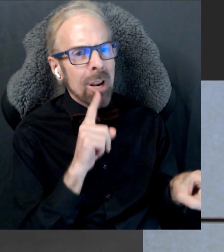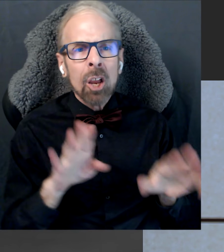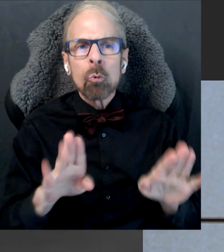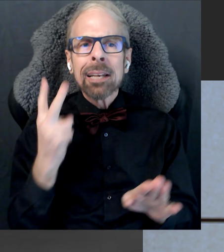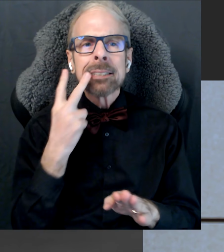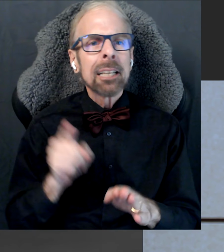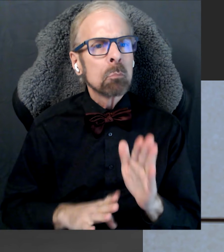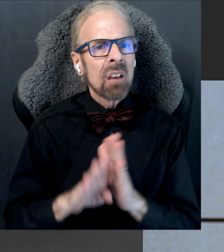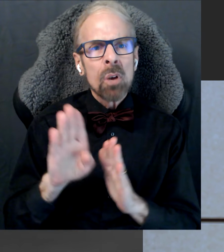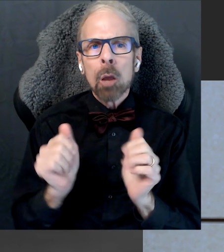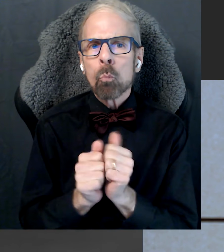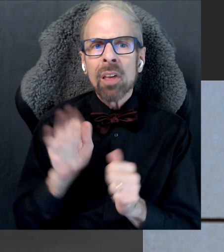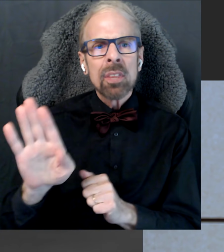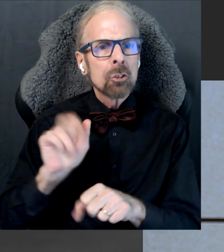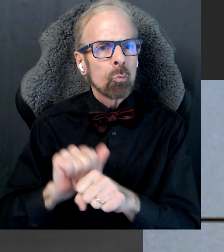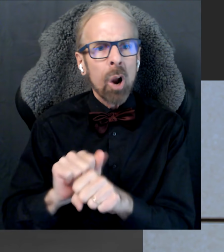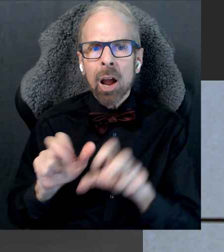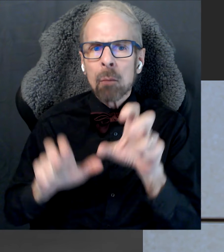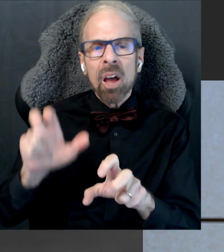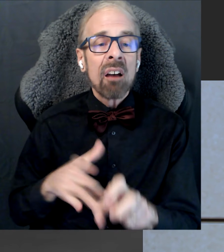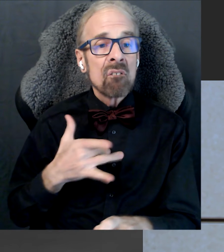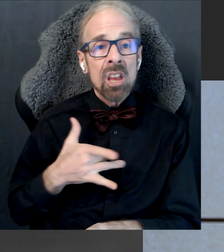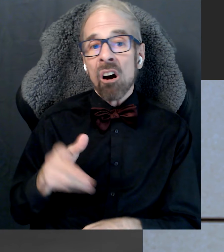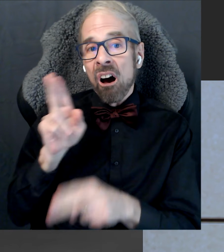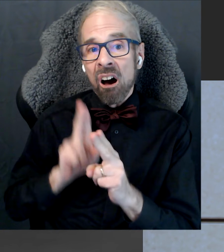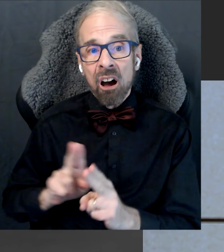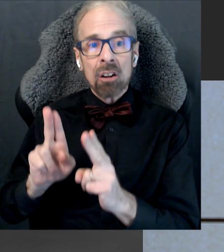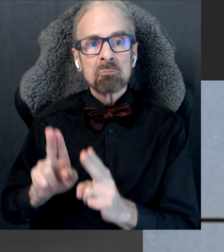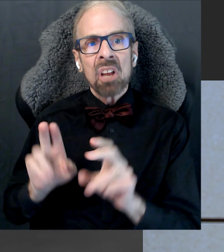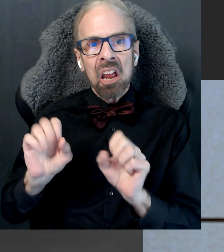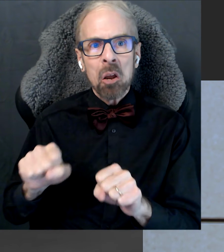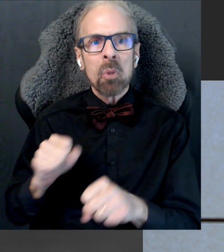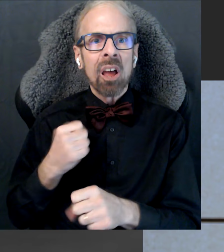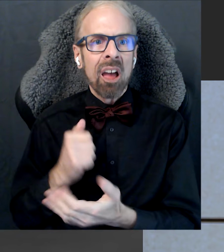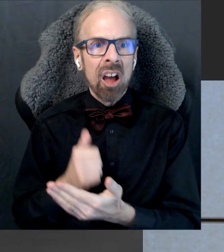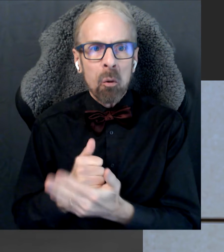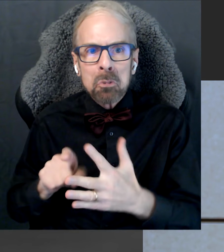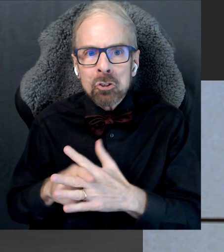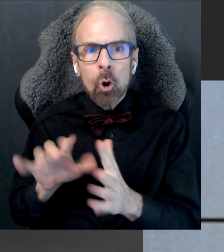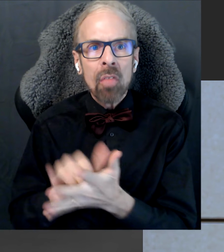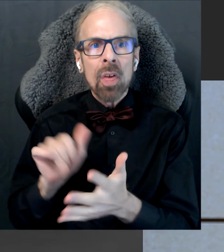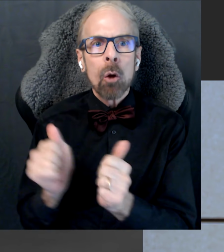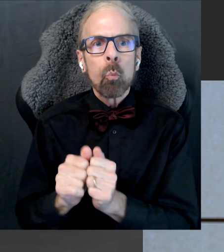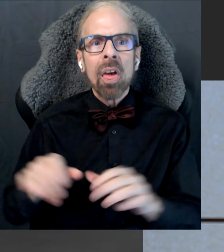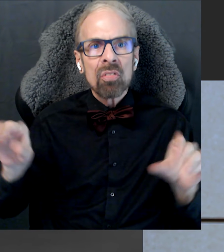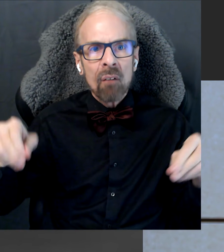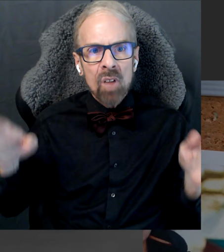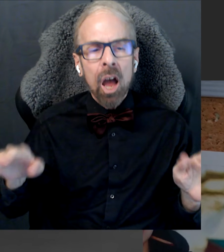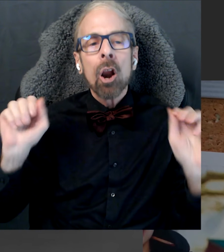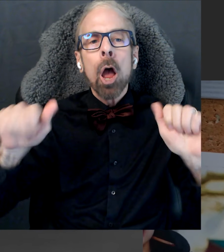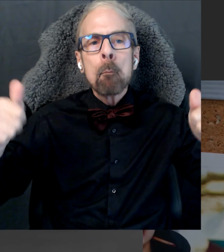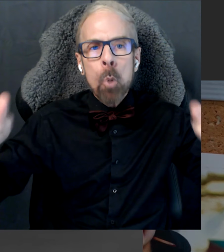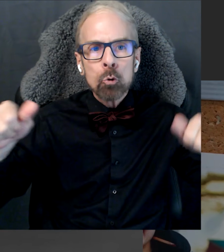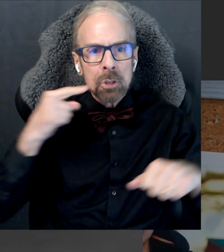him develop in his rock climbing. I feel honored to be able to help kickstart that with the flyer I put up for him, and